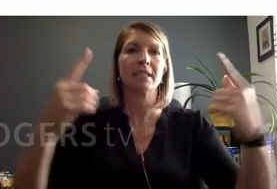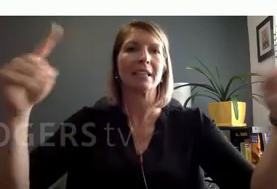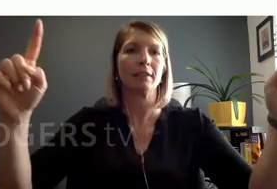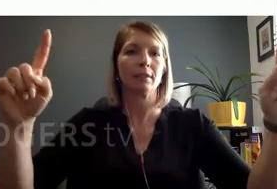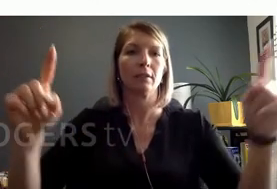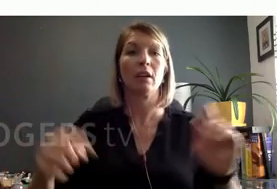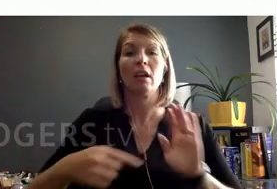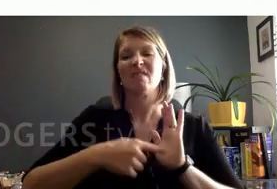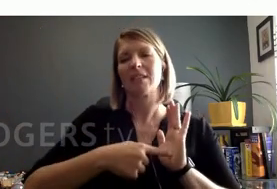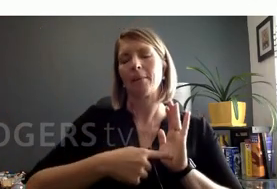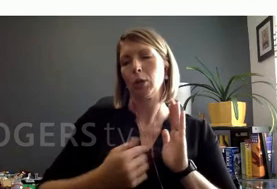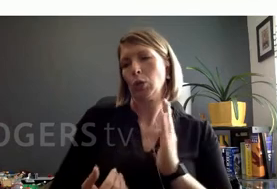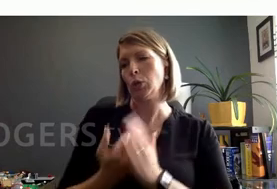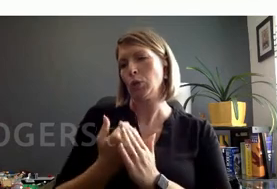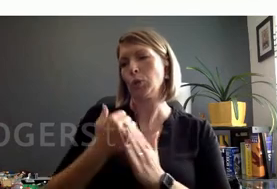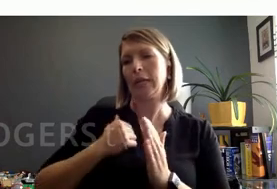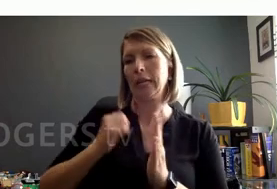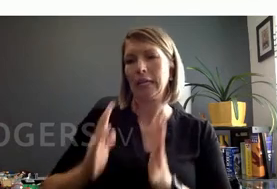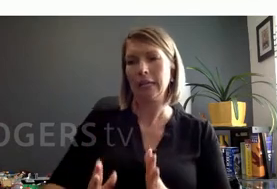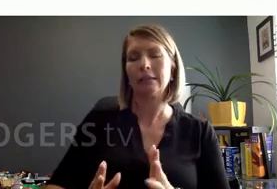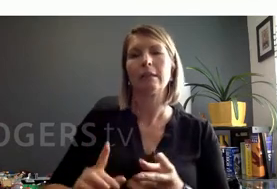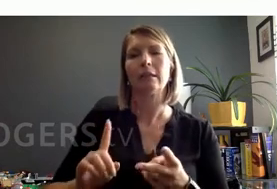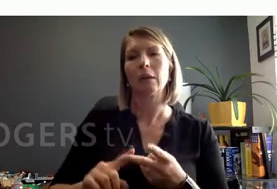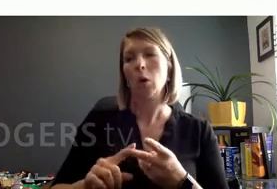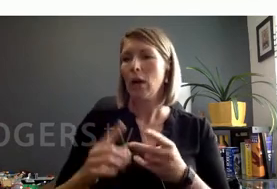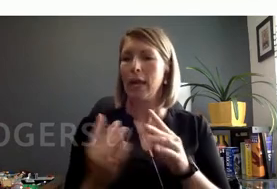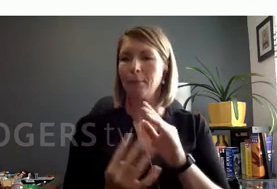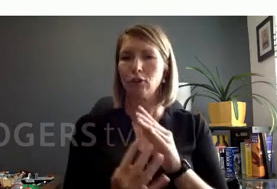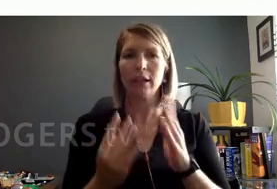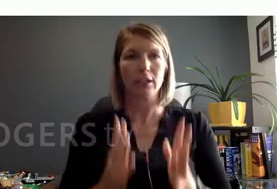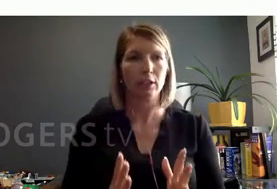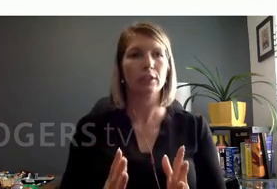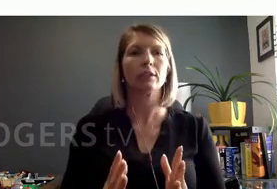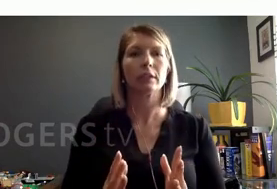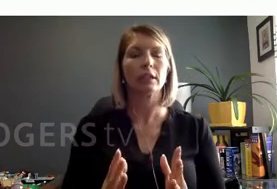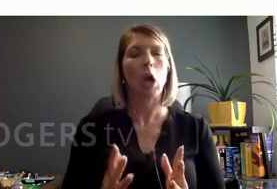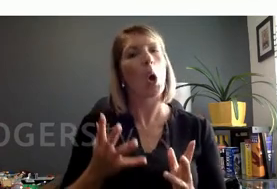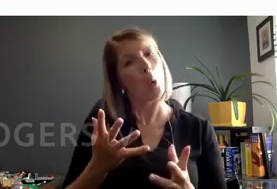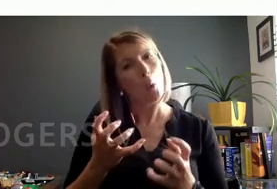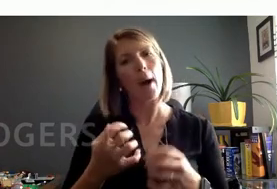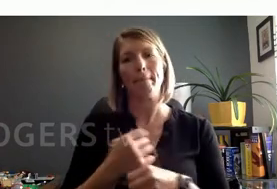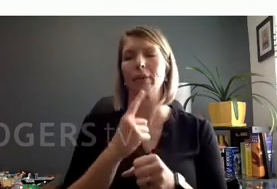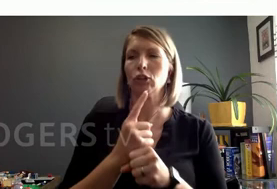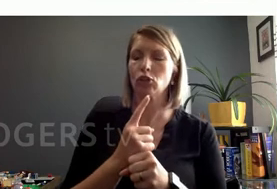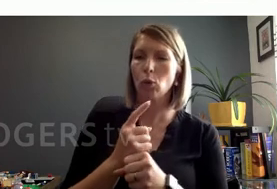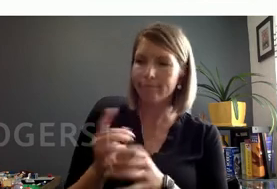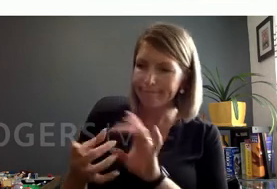newcomers to Newfoundland and Labrador bring to our province. And so we want to make sure that we're strengthening the fabric of the